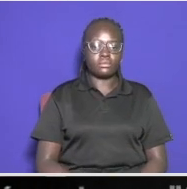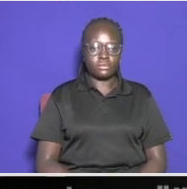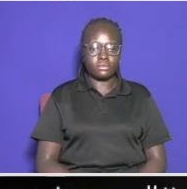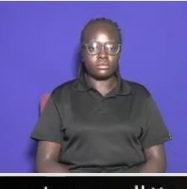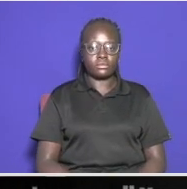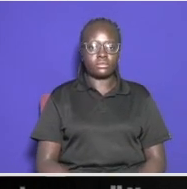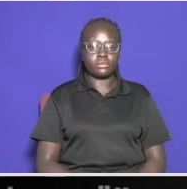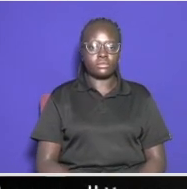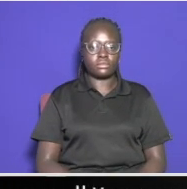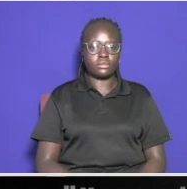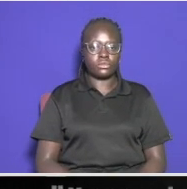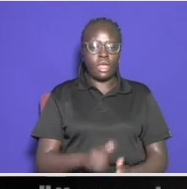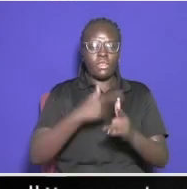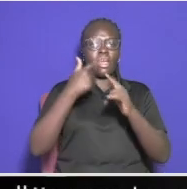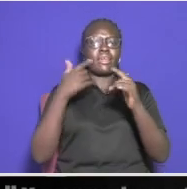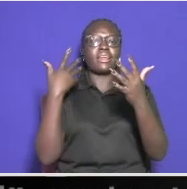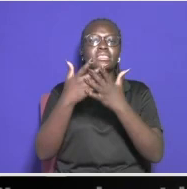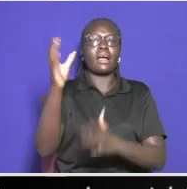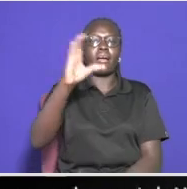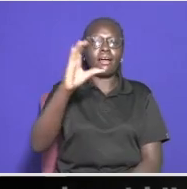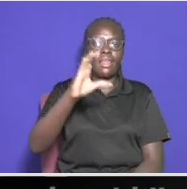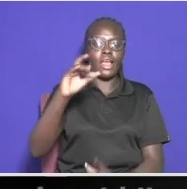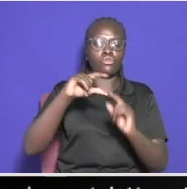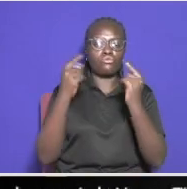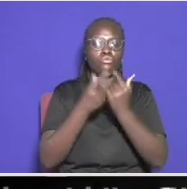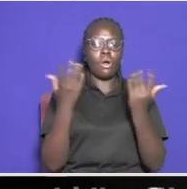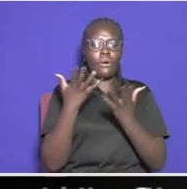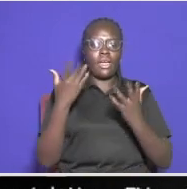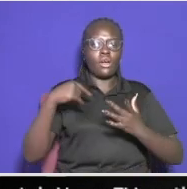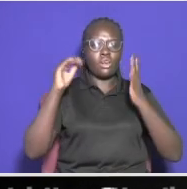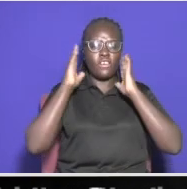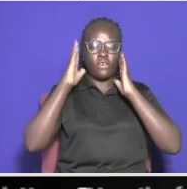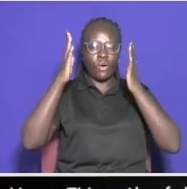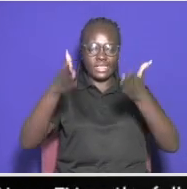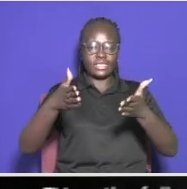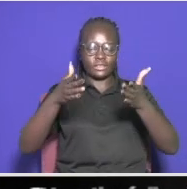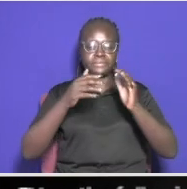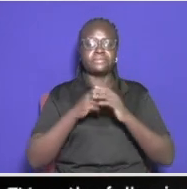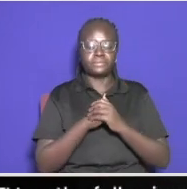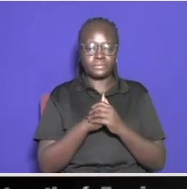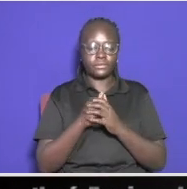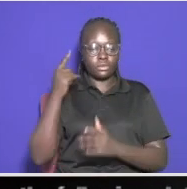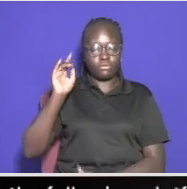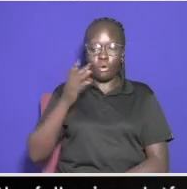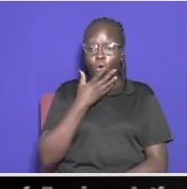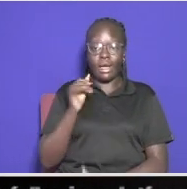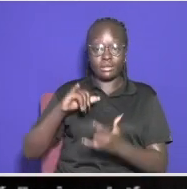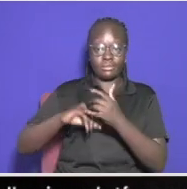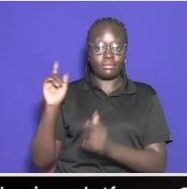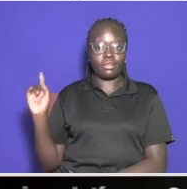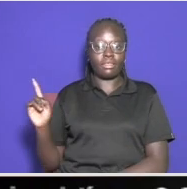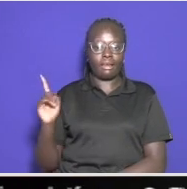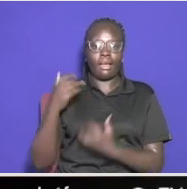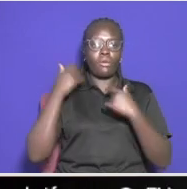and then reach out to the clientele that we were targeting. So for him, he really had to come up